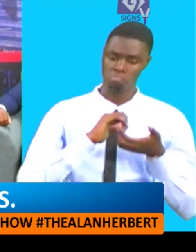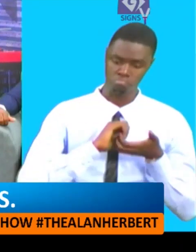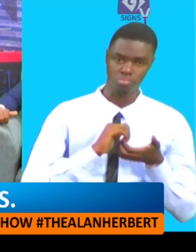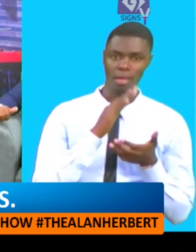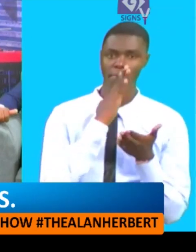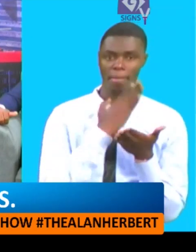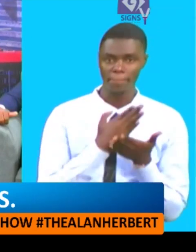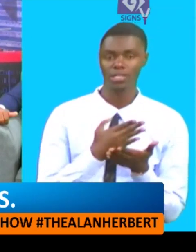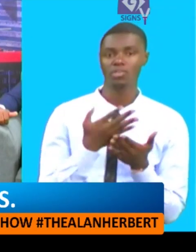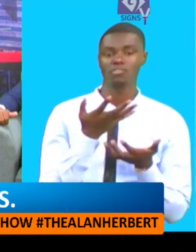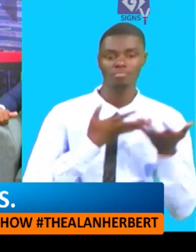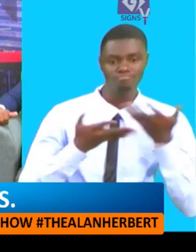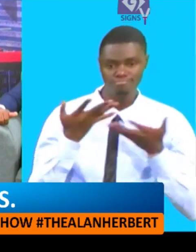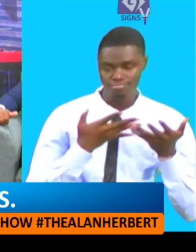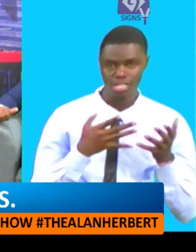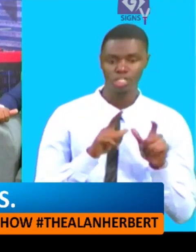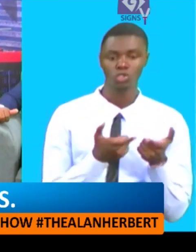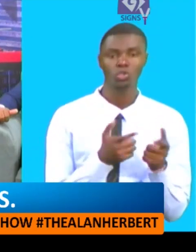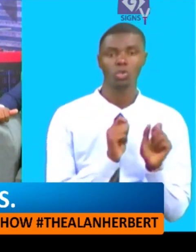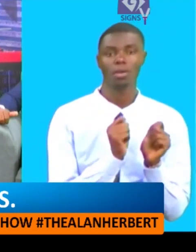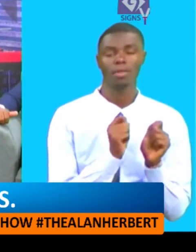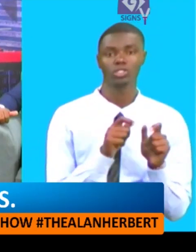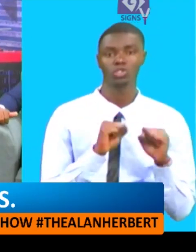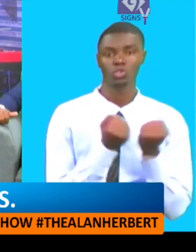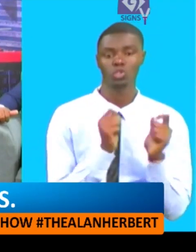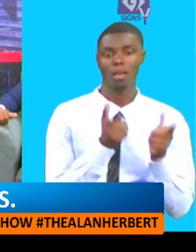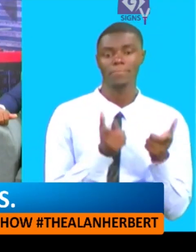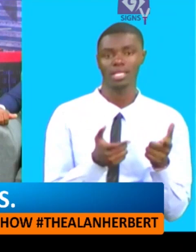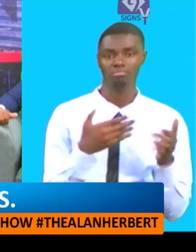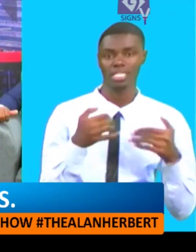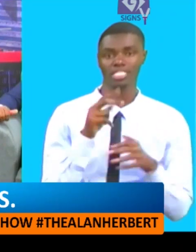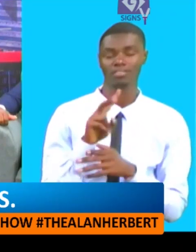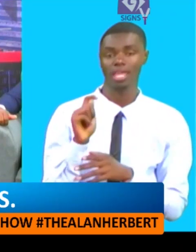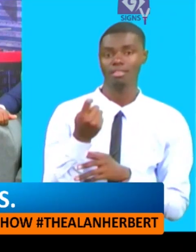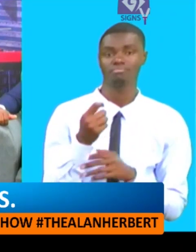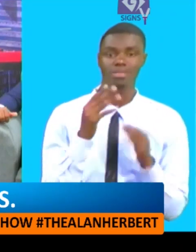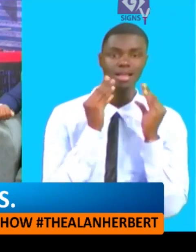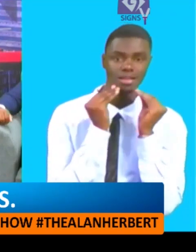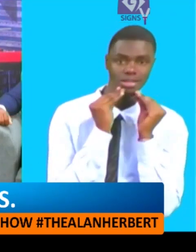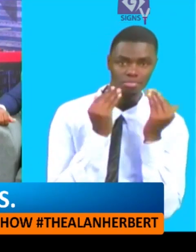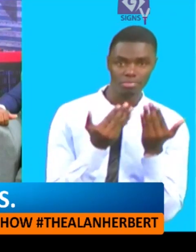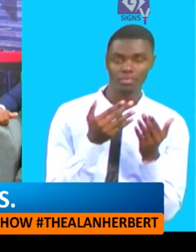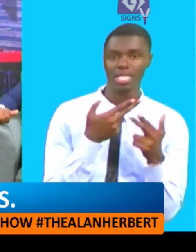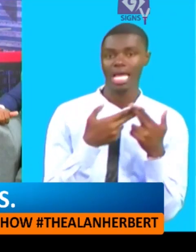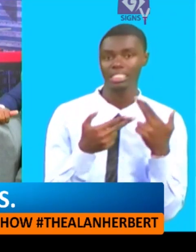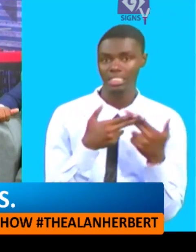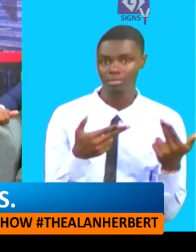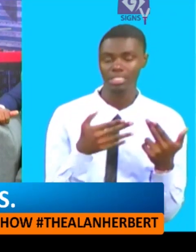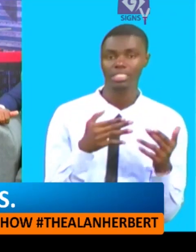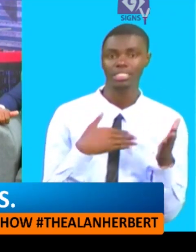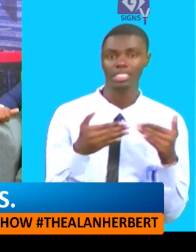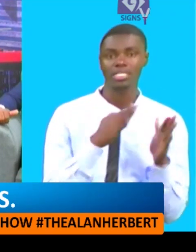Part of the conversation by heading onto our social media platforms at Science TV Kenya, at the Island Herbert, hashtags hashtag Science